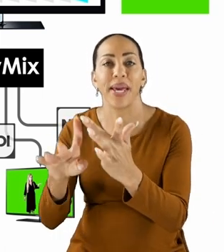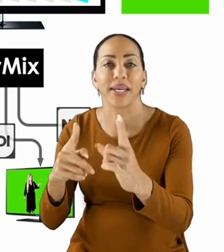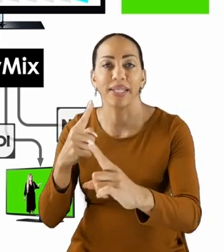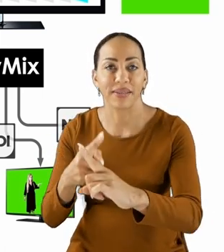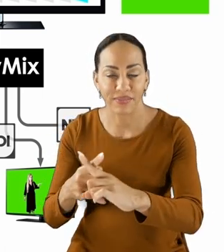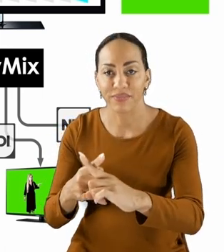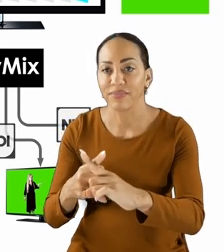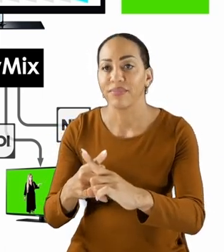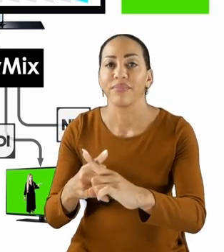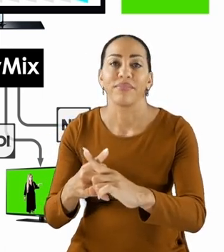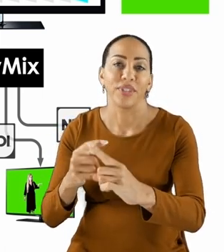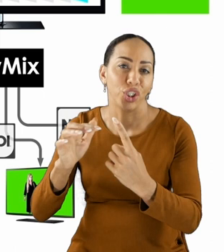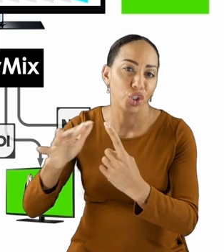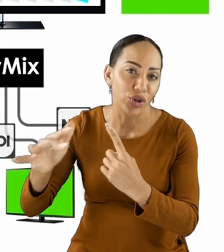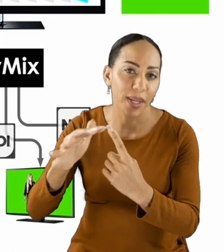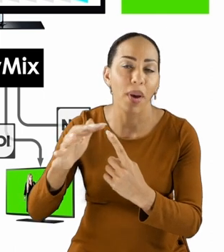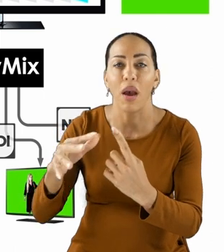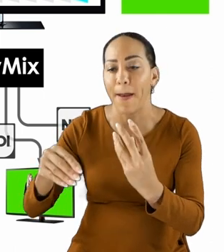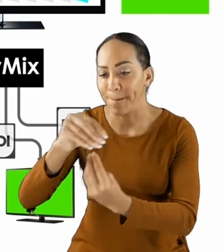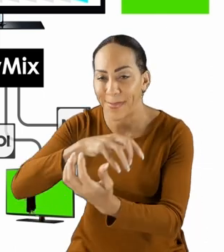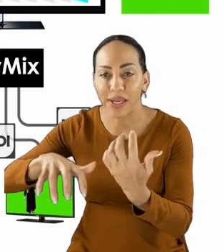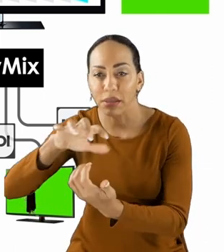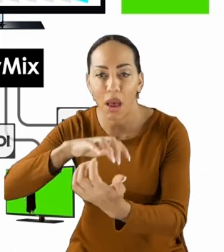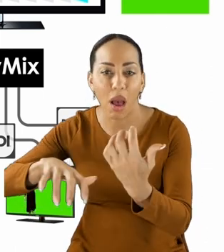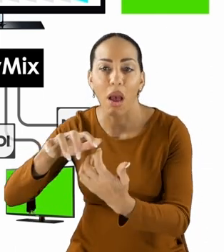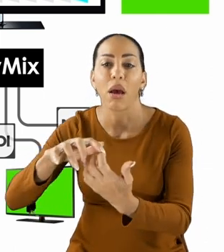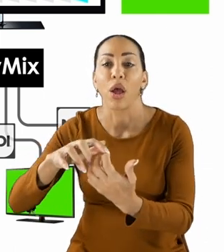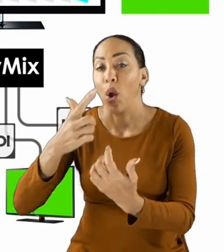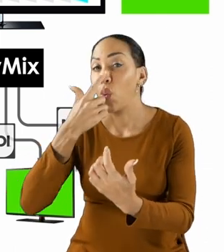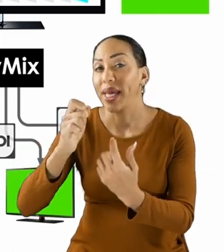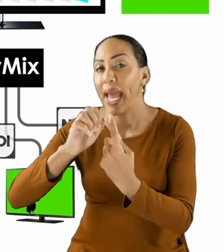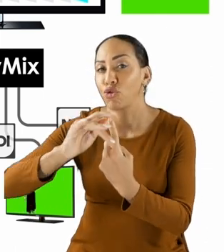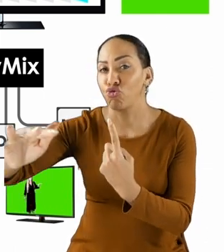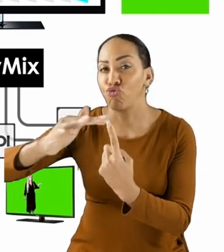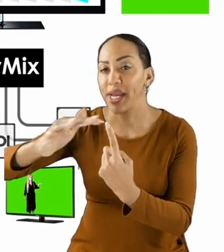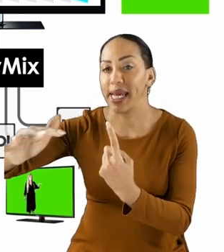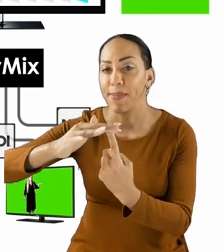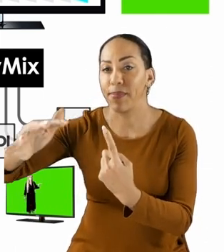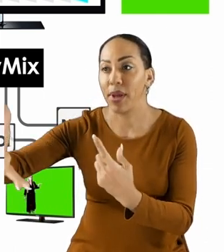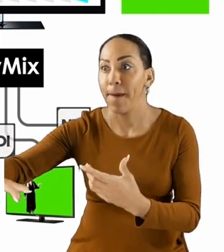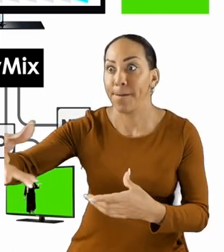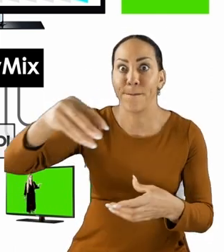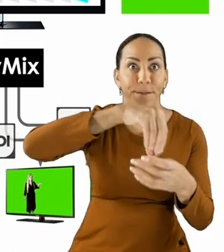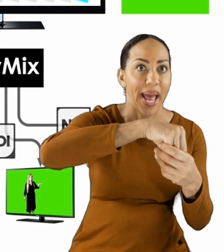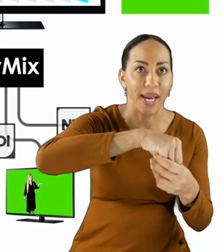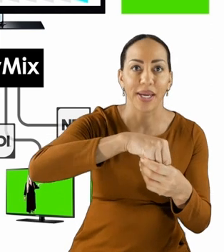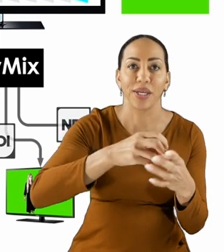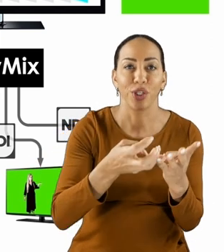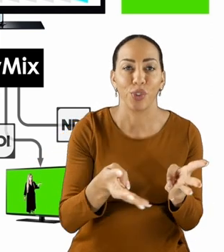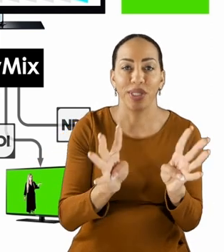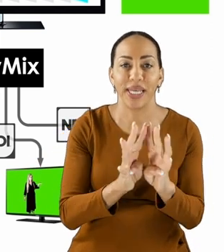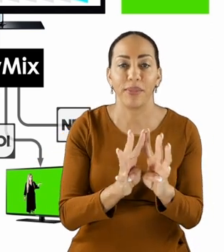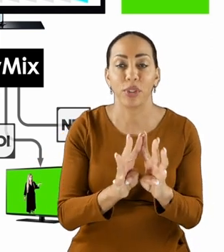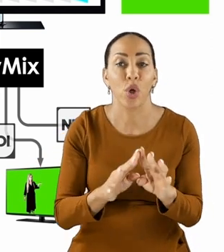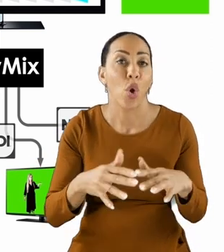system for mixing all these things together. That's our vision mixer and streaming platform. But we can not only can we stream out the